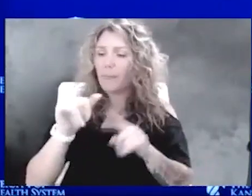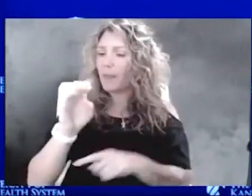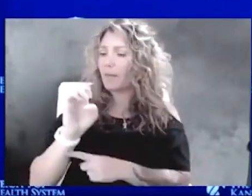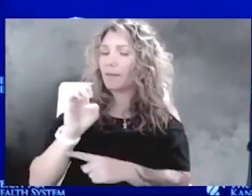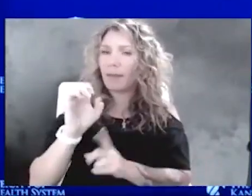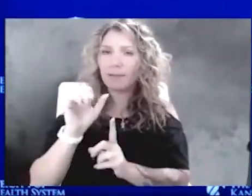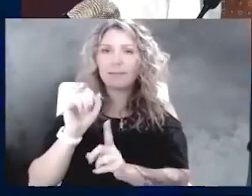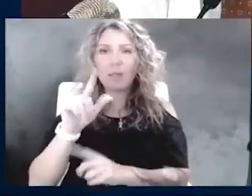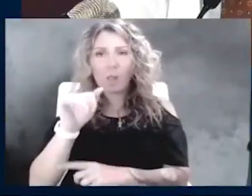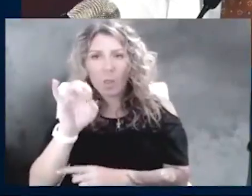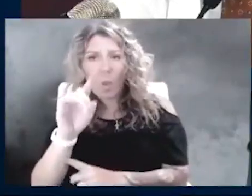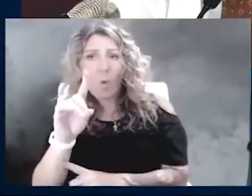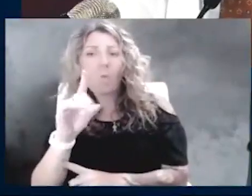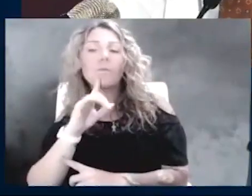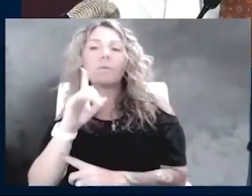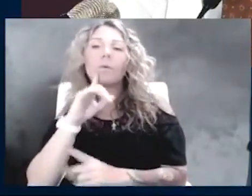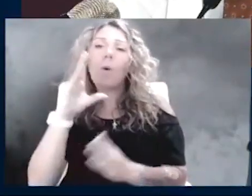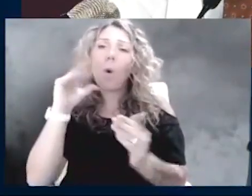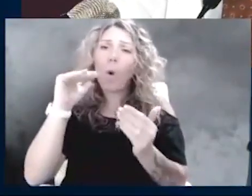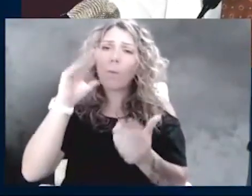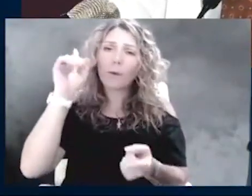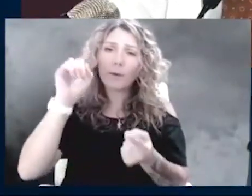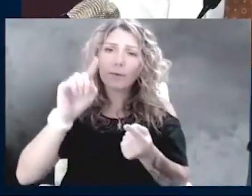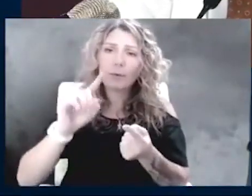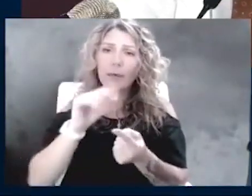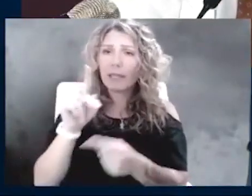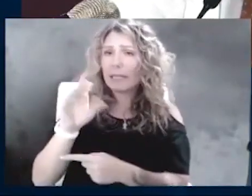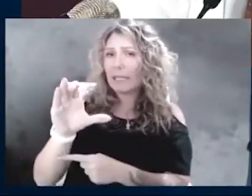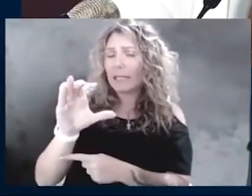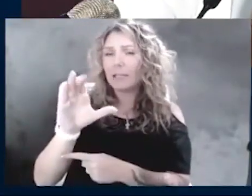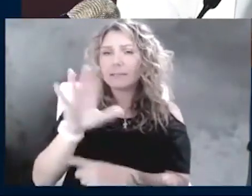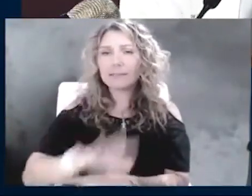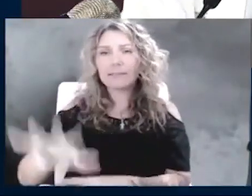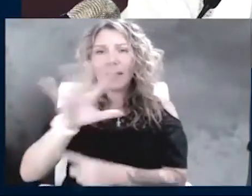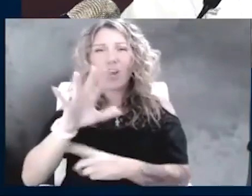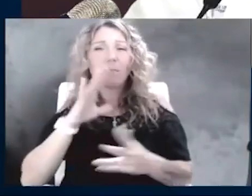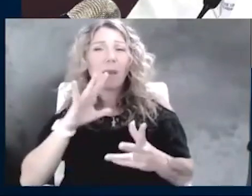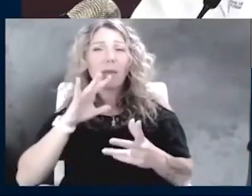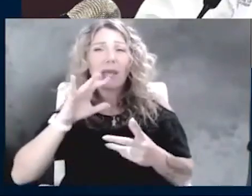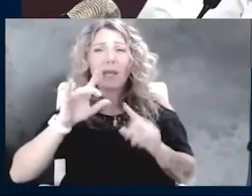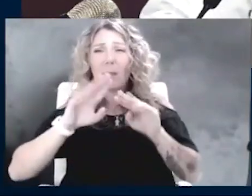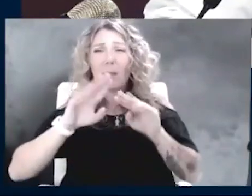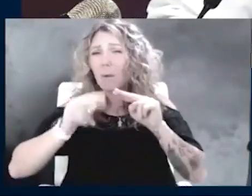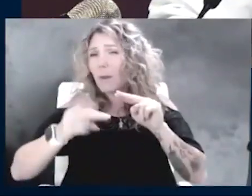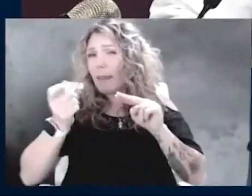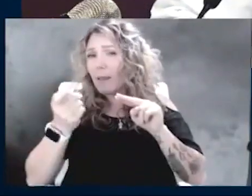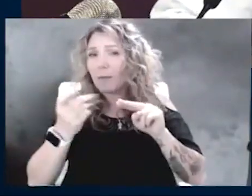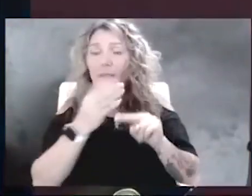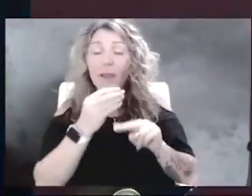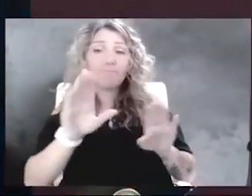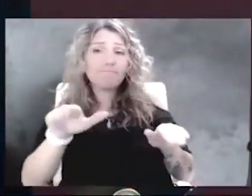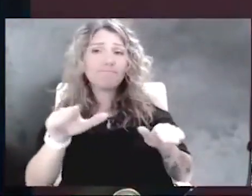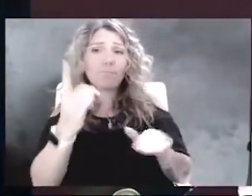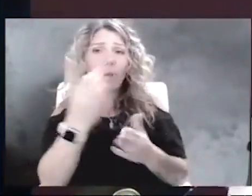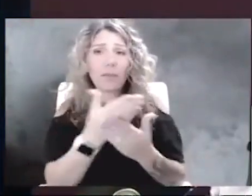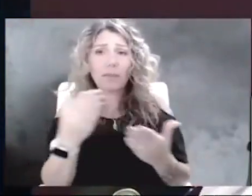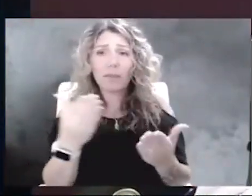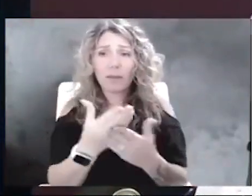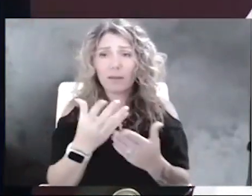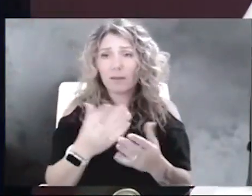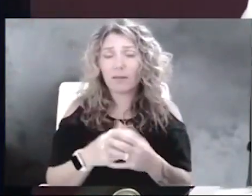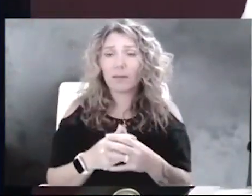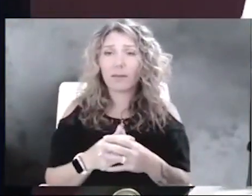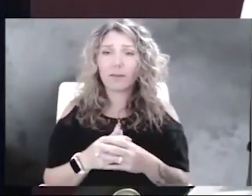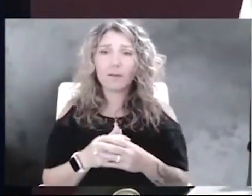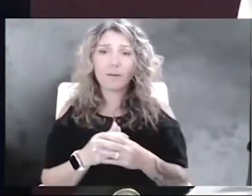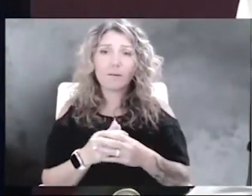we want them to come down, and the Kansas City area is clearly flattened, maybe dropping just a little bit. Hey, one thing that isn't going high like we needed